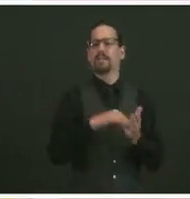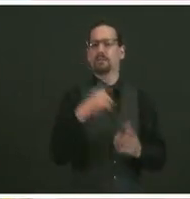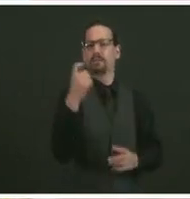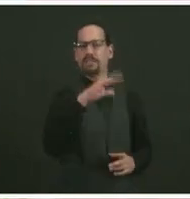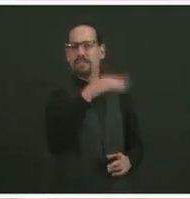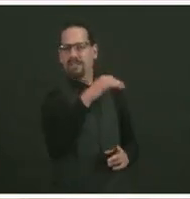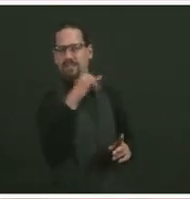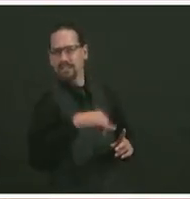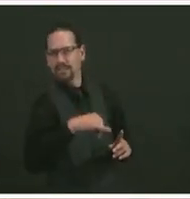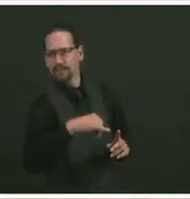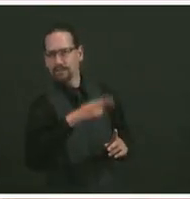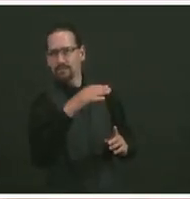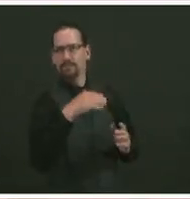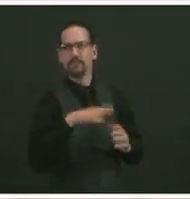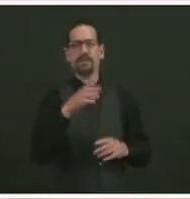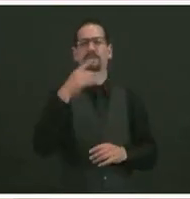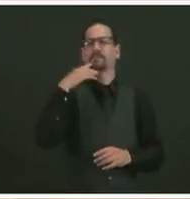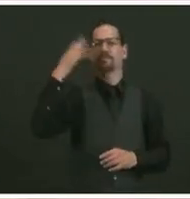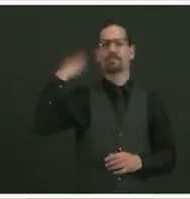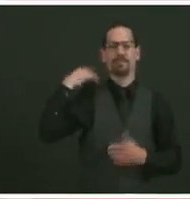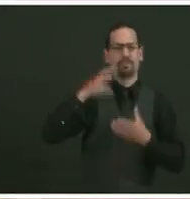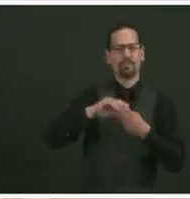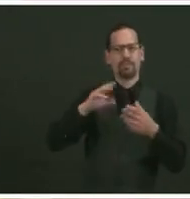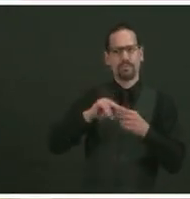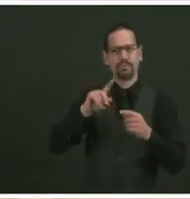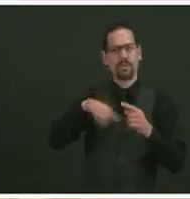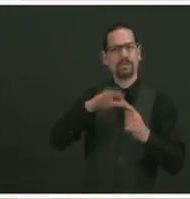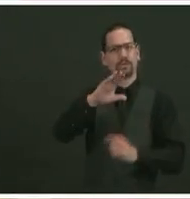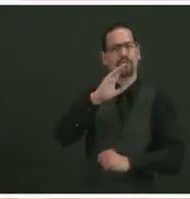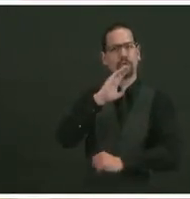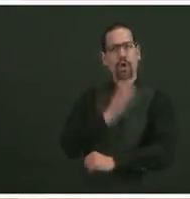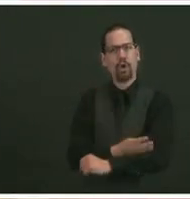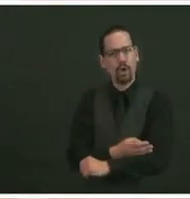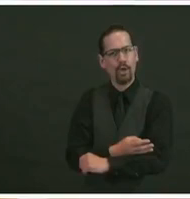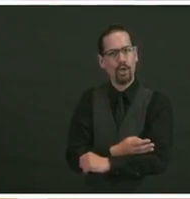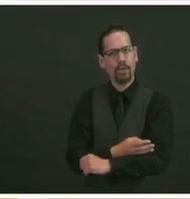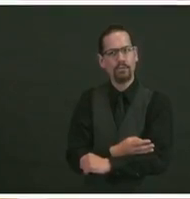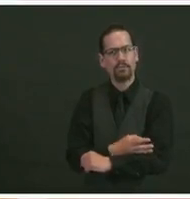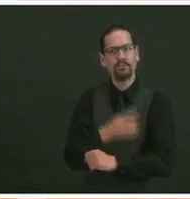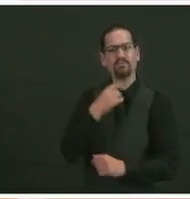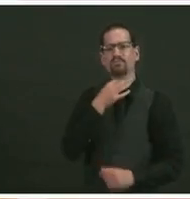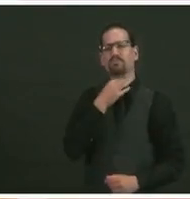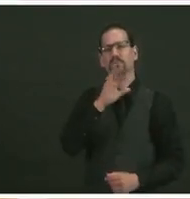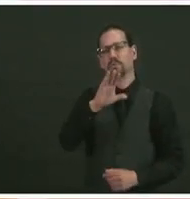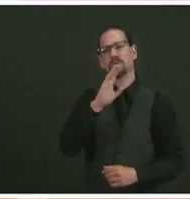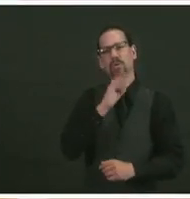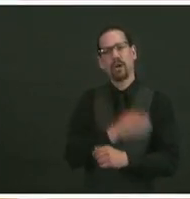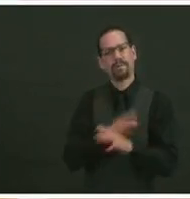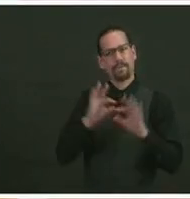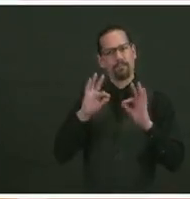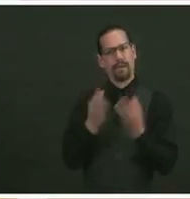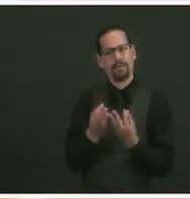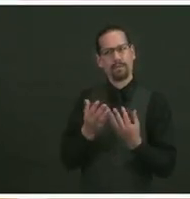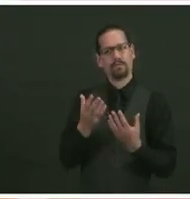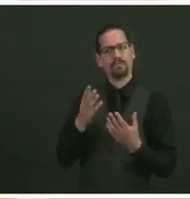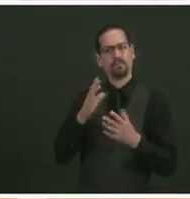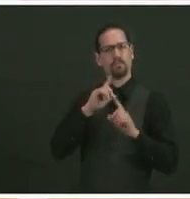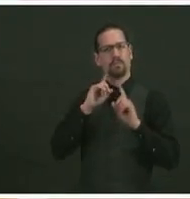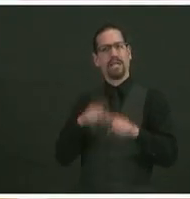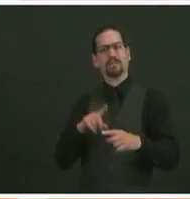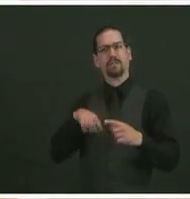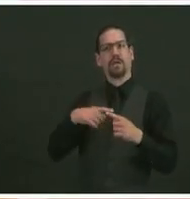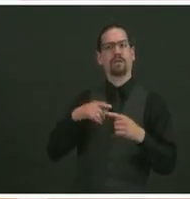a very nice story about your daughter and how she's... I'm just curious, how does your family react when you share a story like